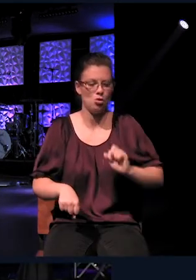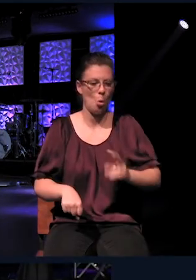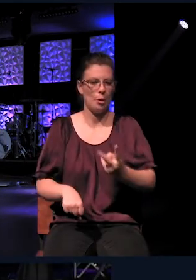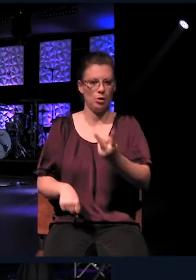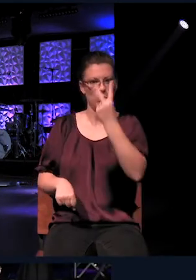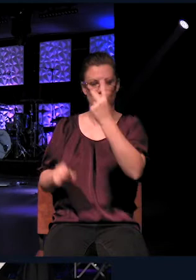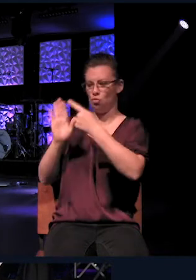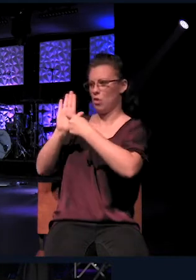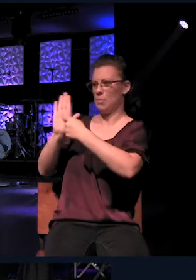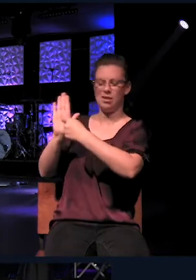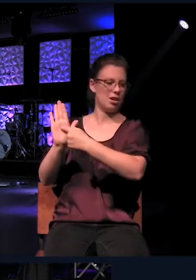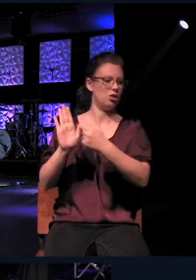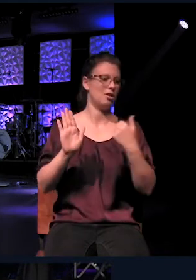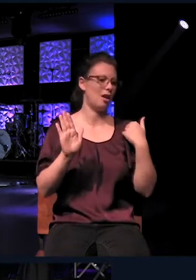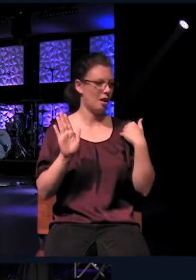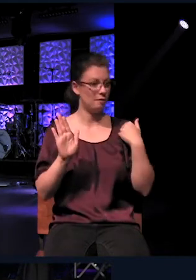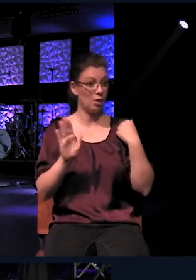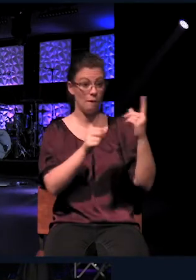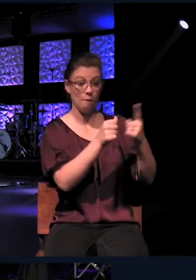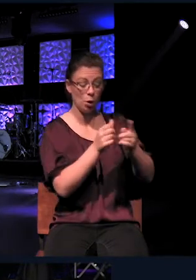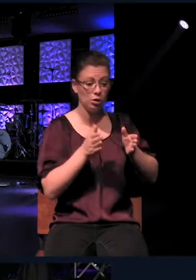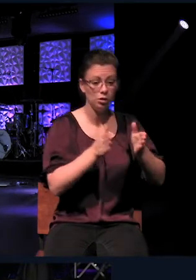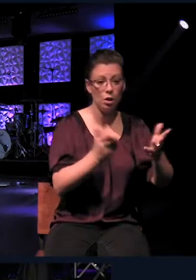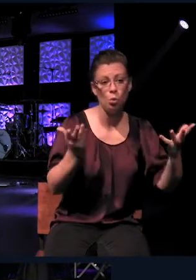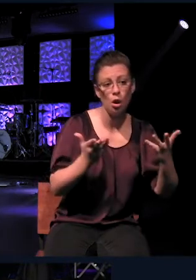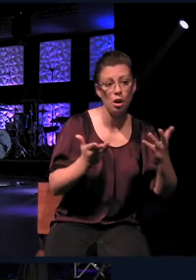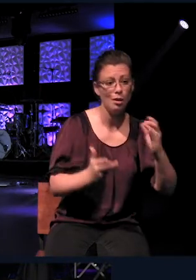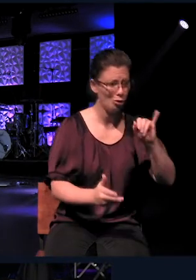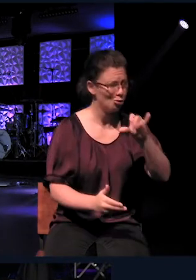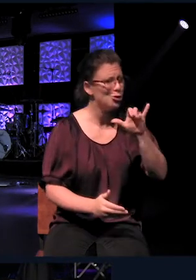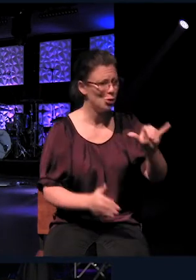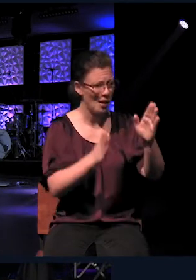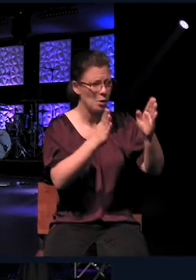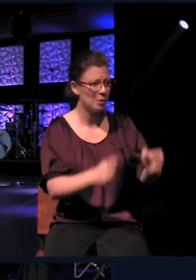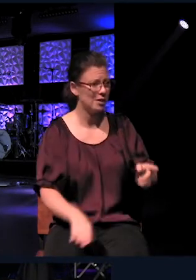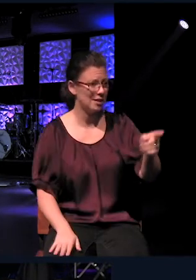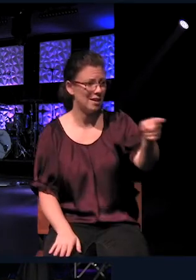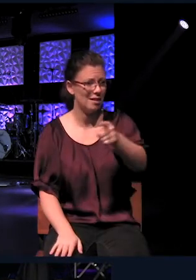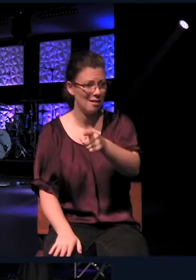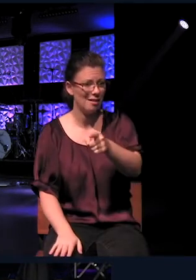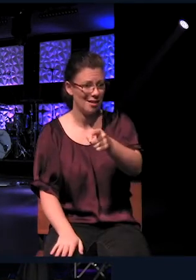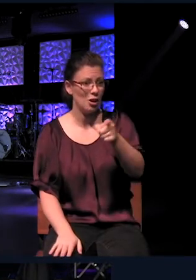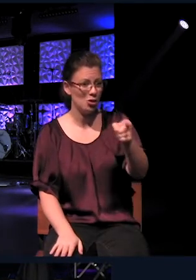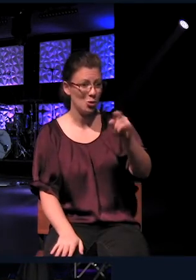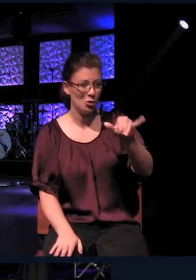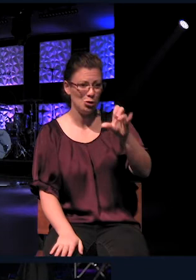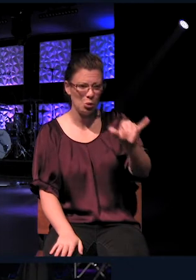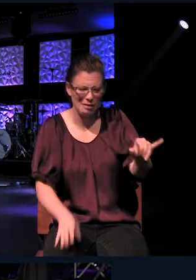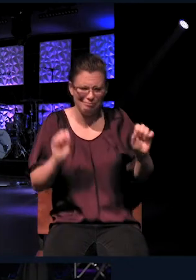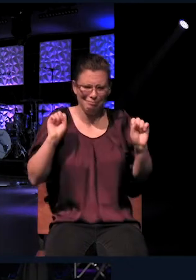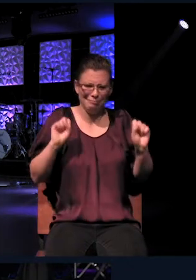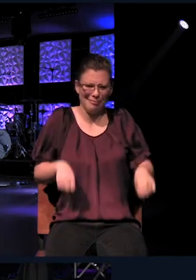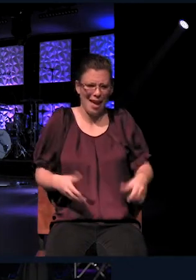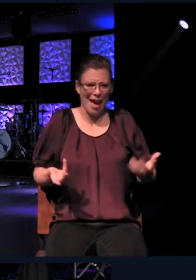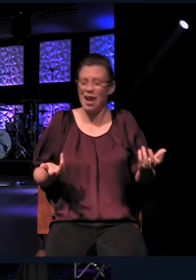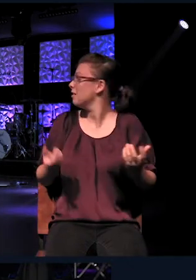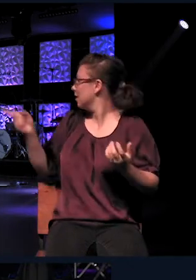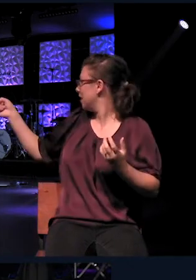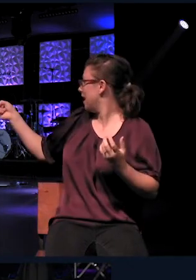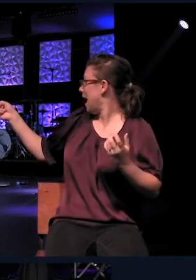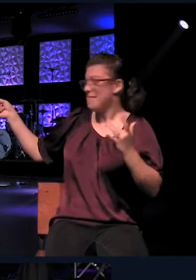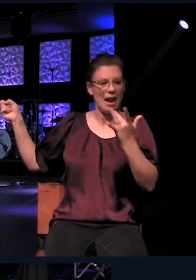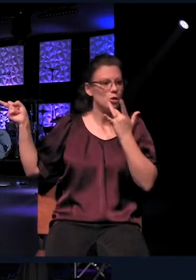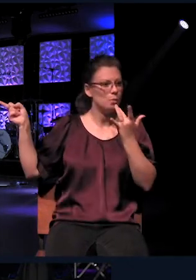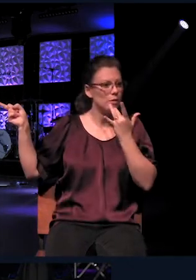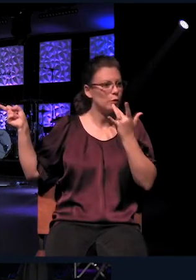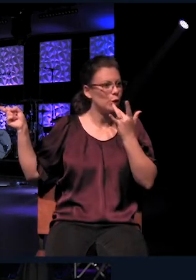The first thing is that we can be known as a joy. Right? Everyone wants to be in this chair. You want to be known as a joy